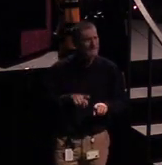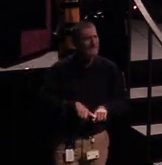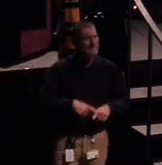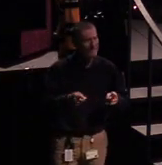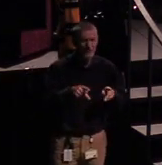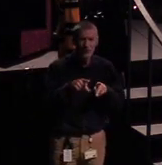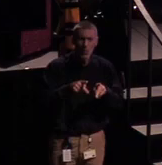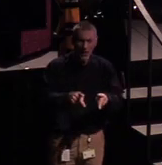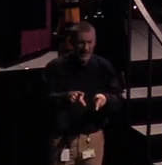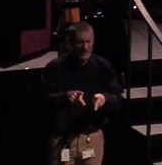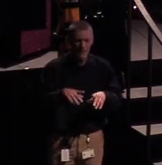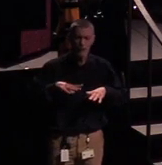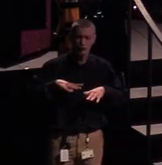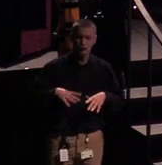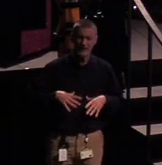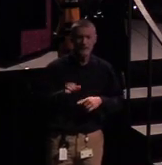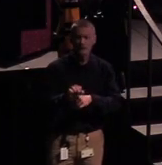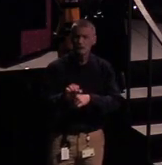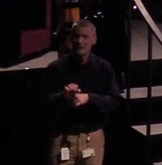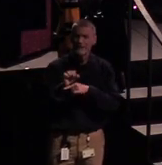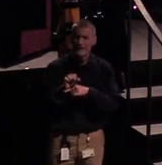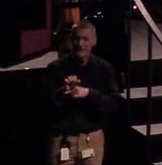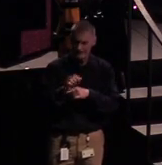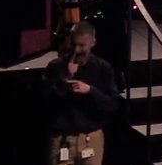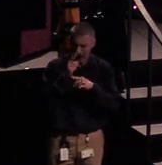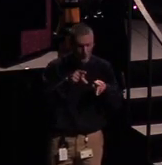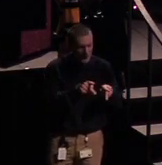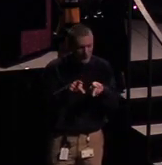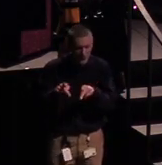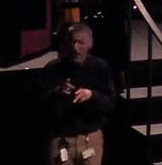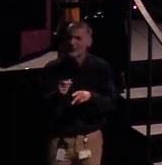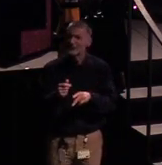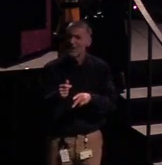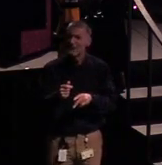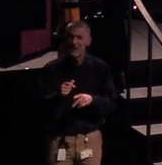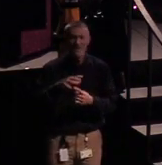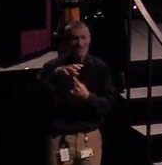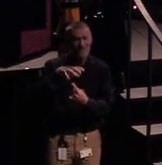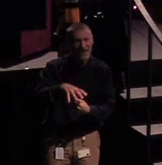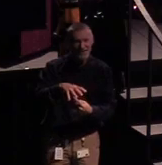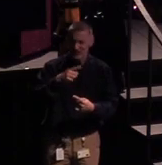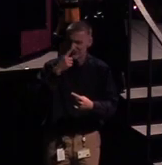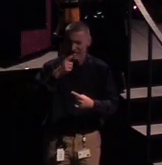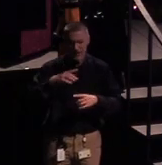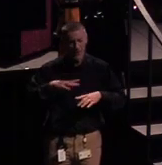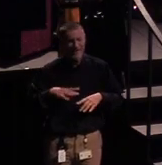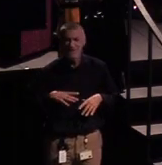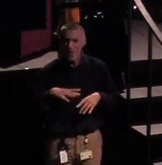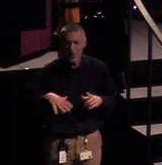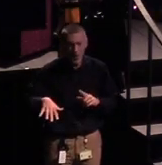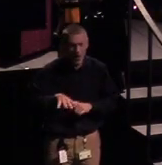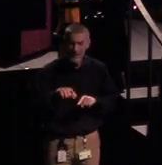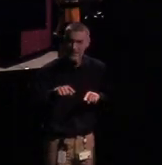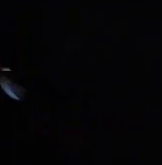acknowledging arrest and resistance and particularly the relaxed relaxed venues a really early idea and there's plenty of room for that to grow and evolve but